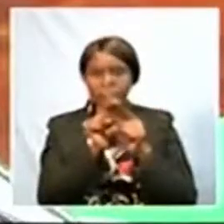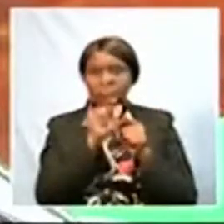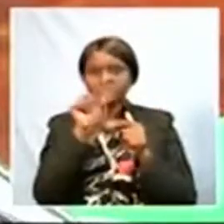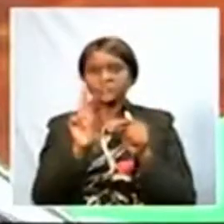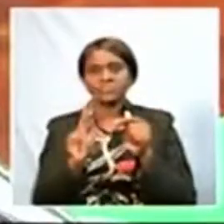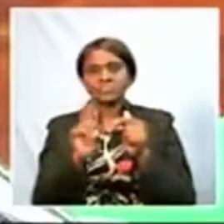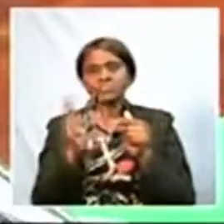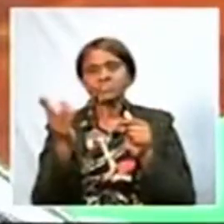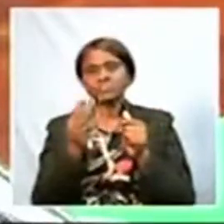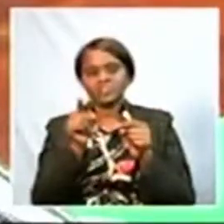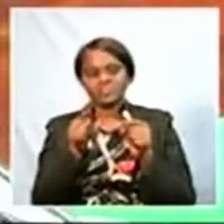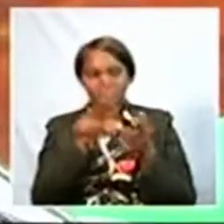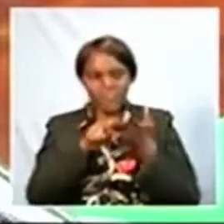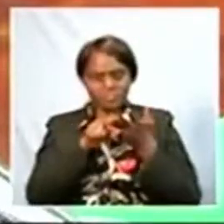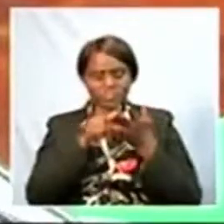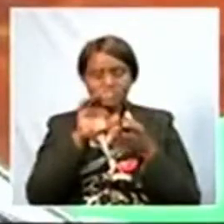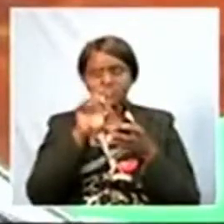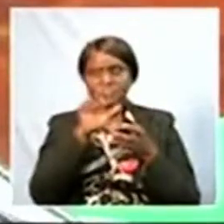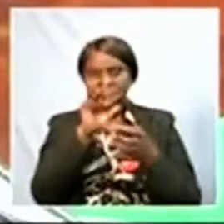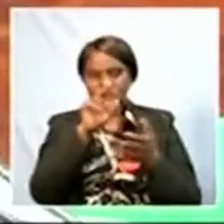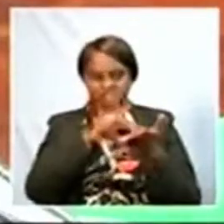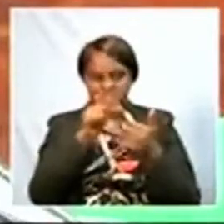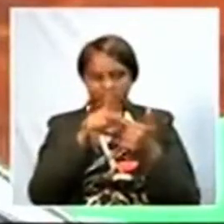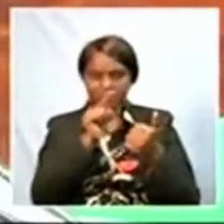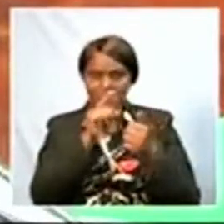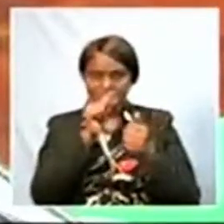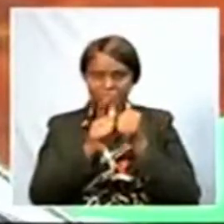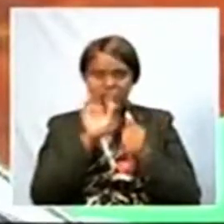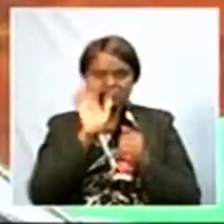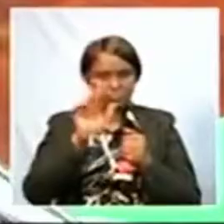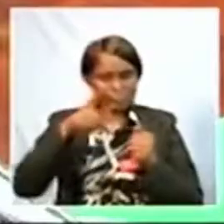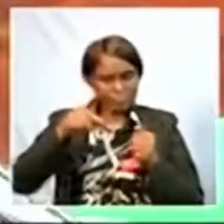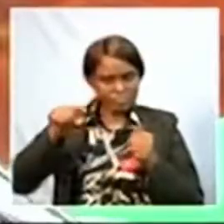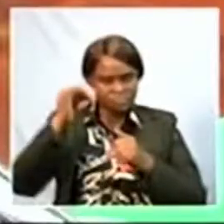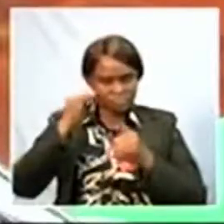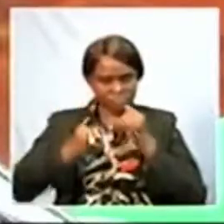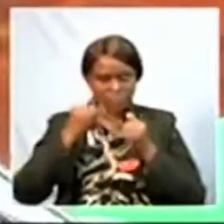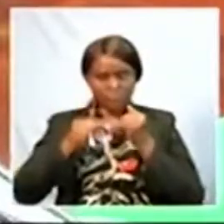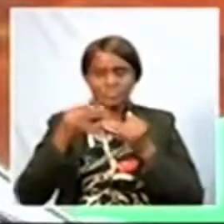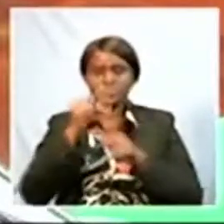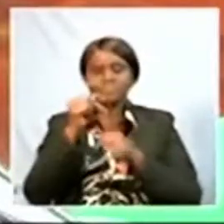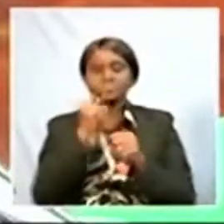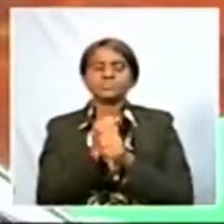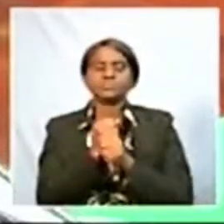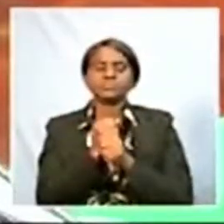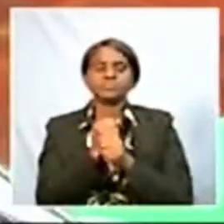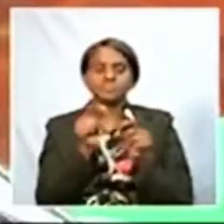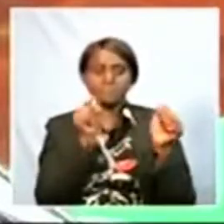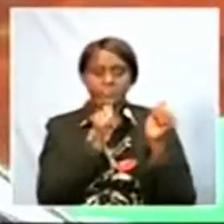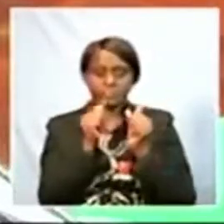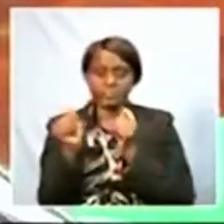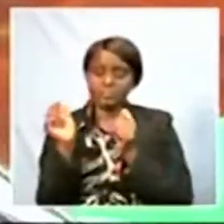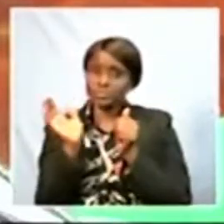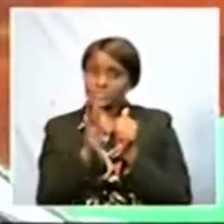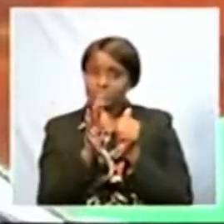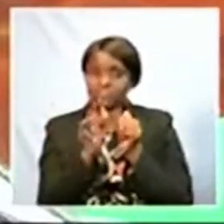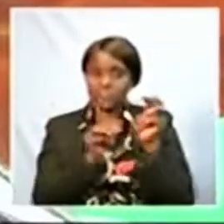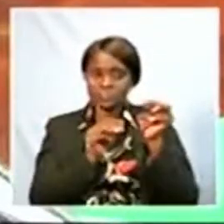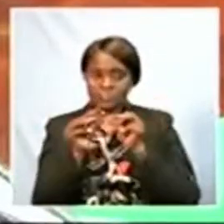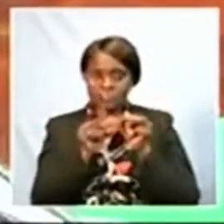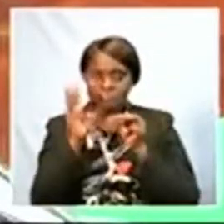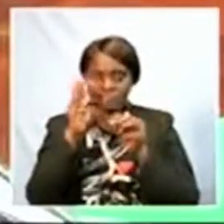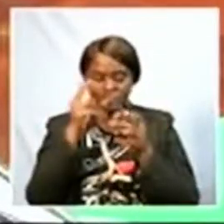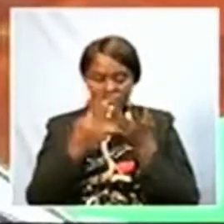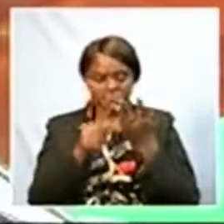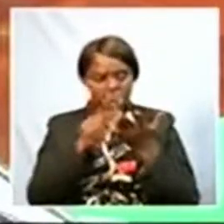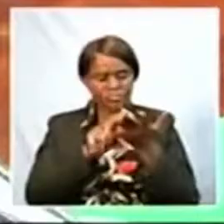unspent, represents CDF programs that were ongoing at the end of the year. Action taken. Management wishes